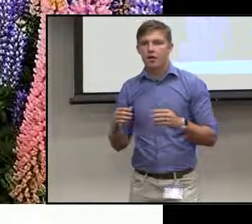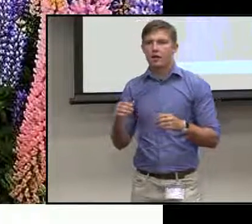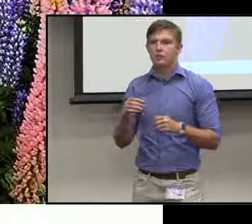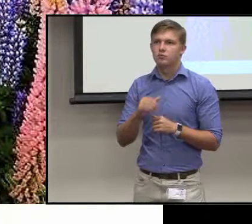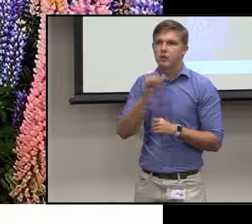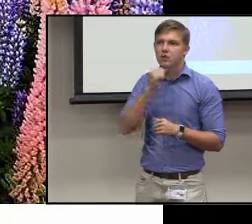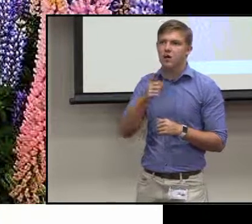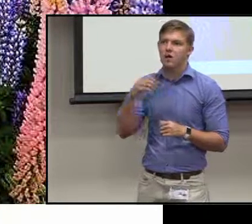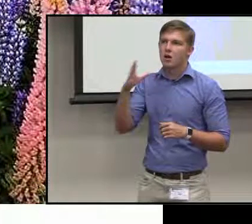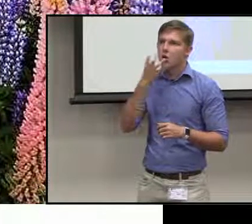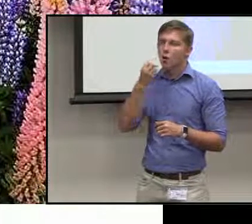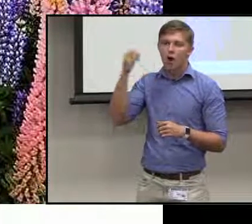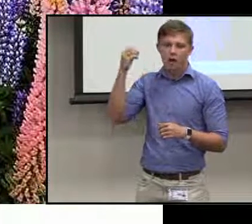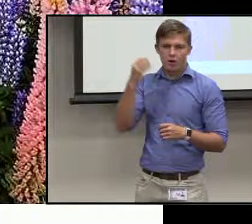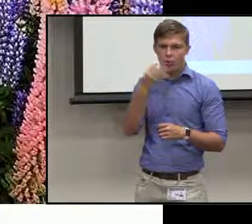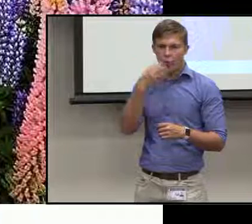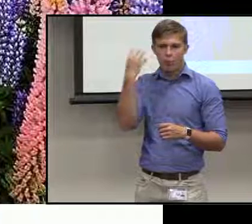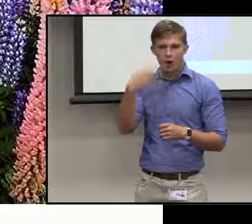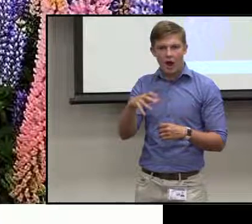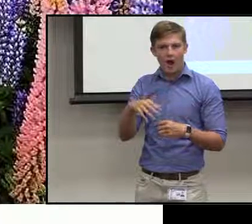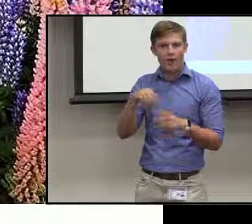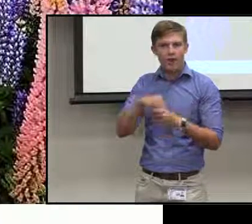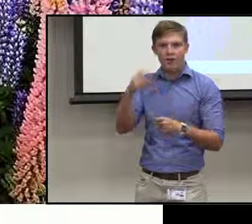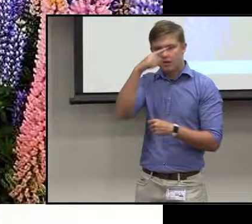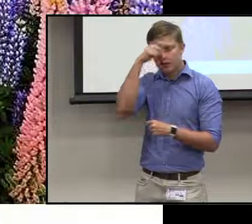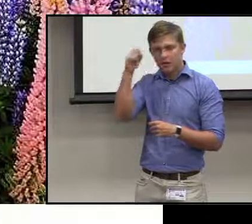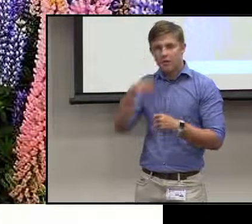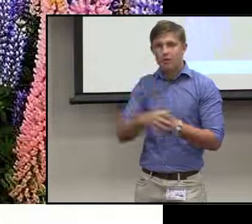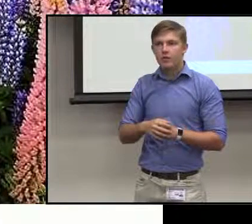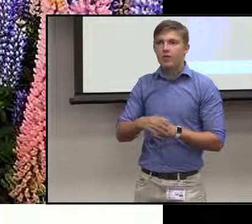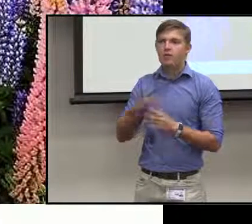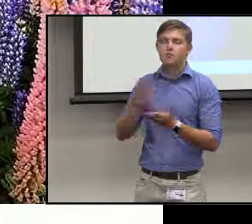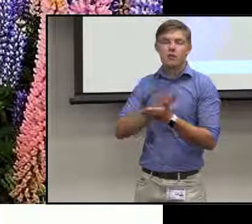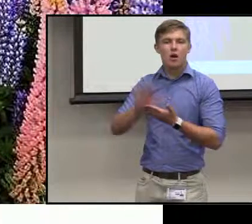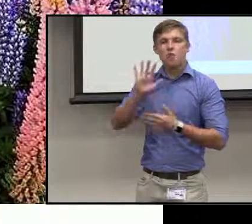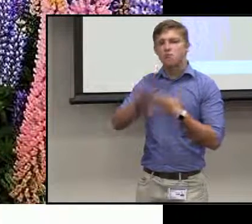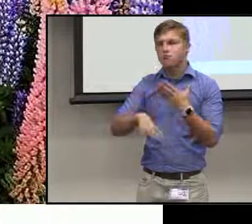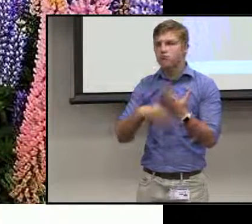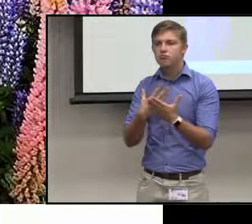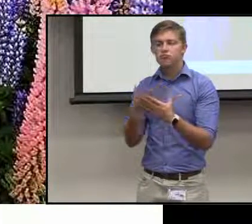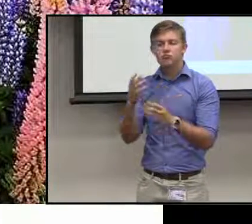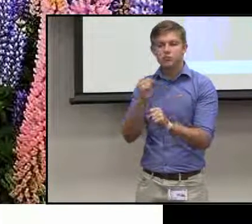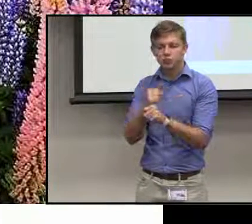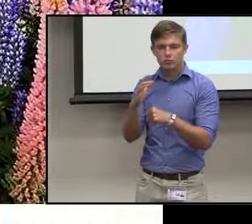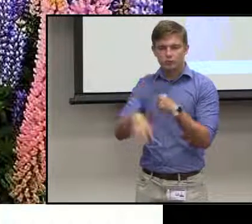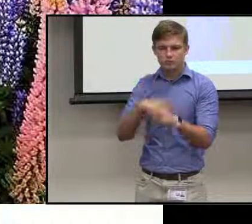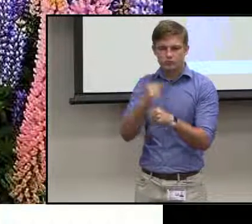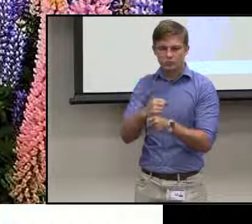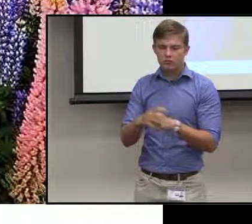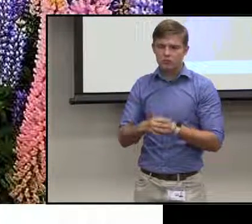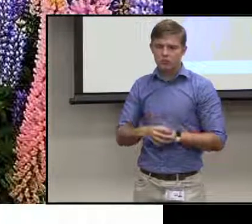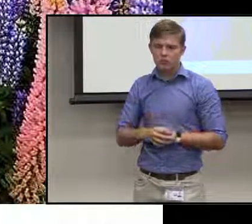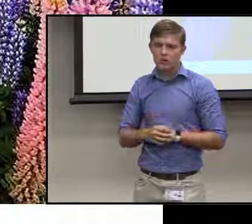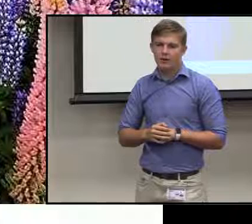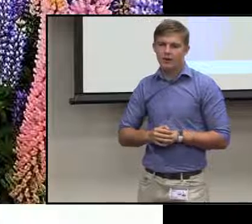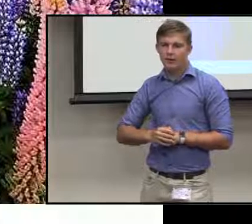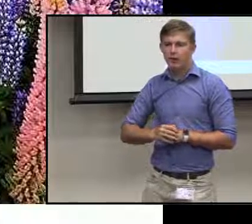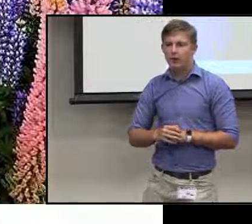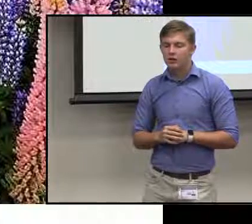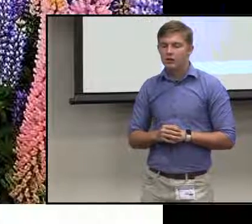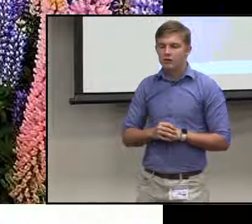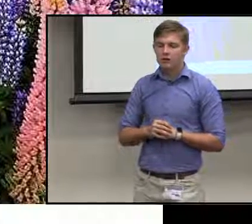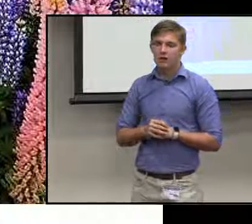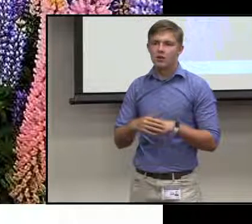can grow things all year round, and it stays beautiful. Lots of rain to keep it beautiful. And so you have